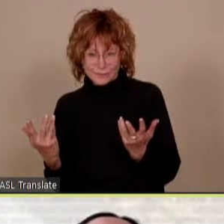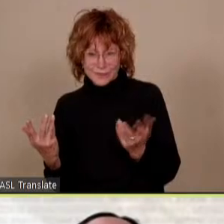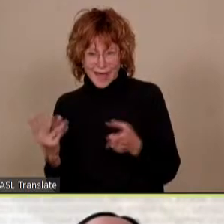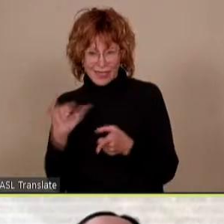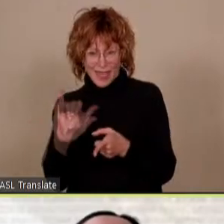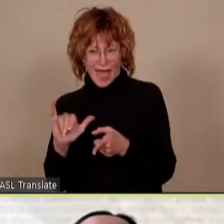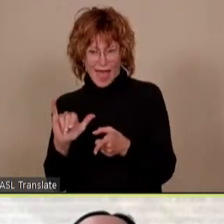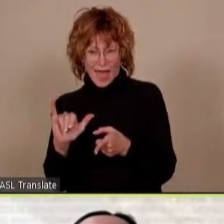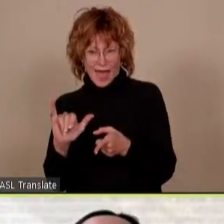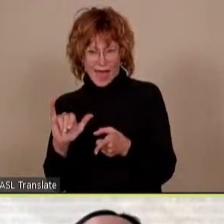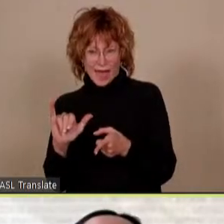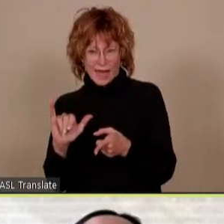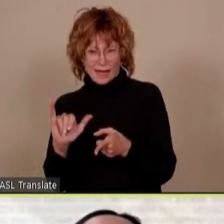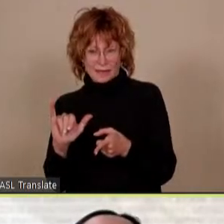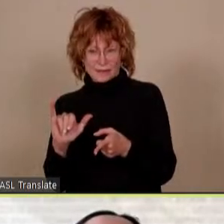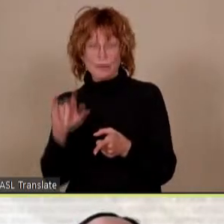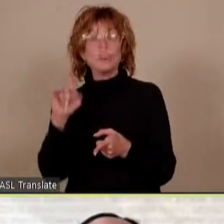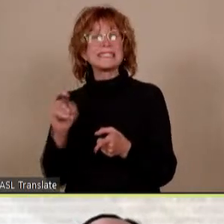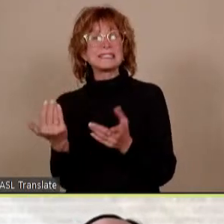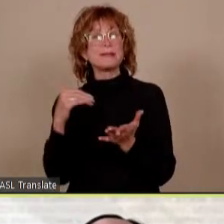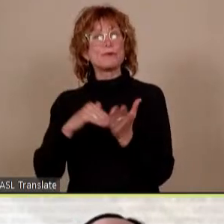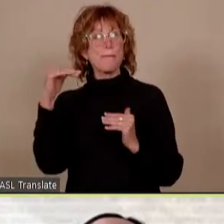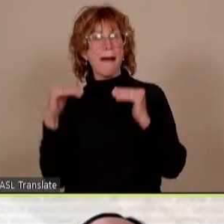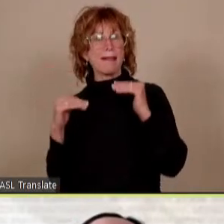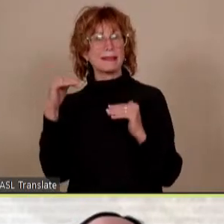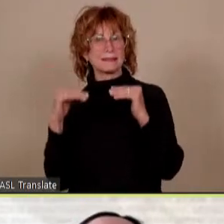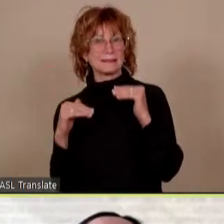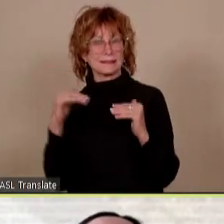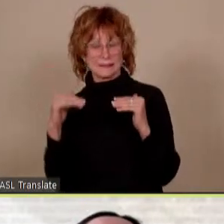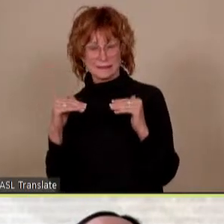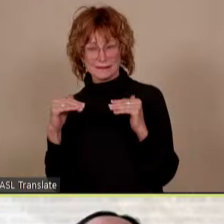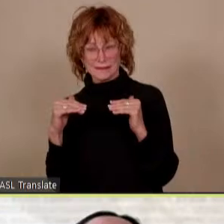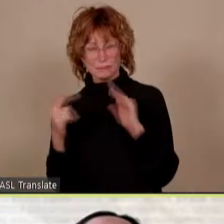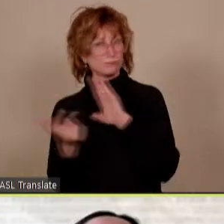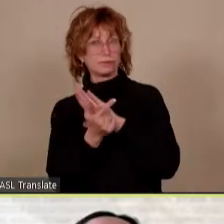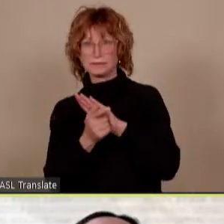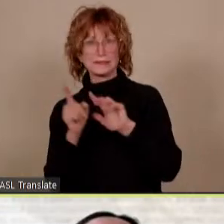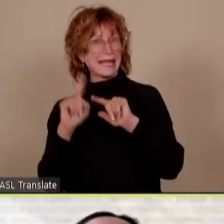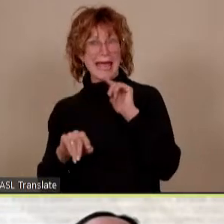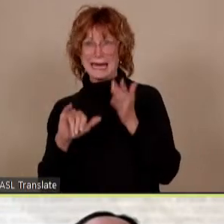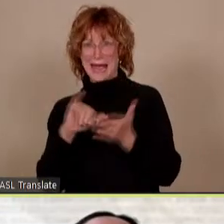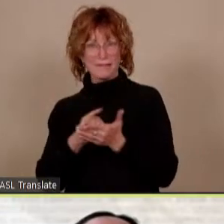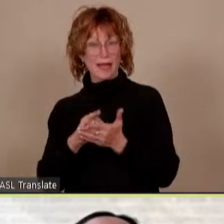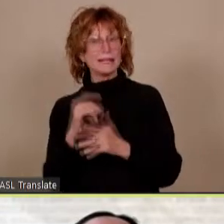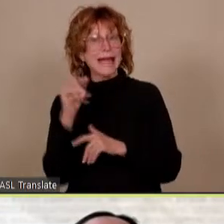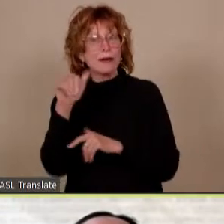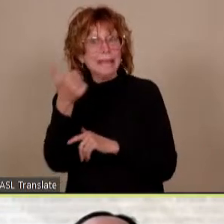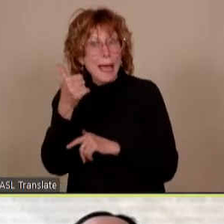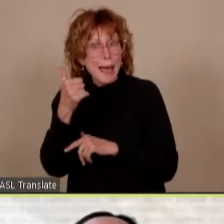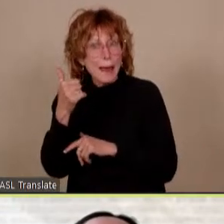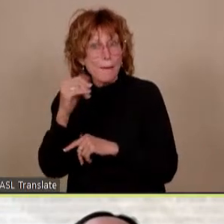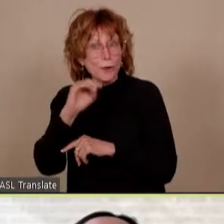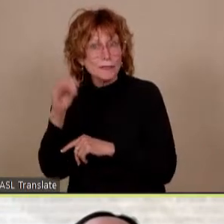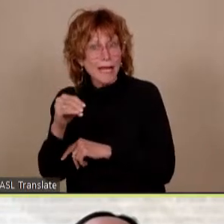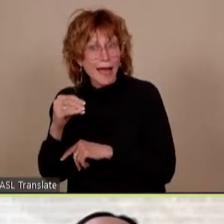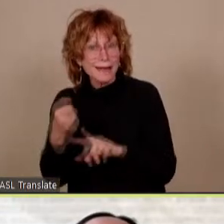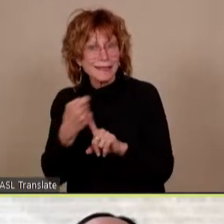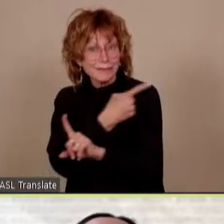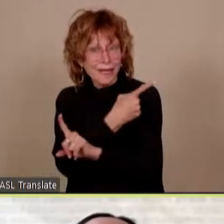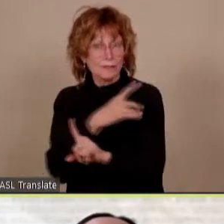it needs to be rebalanced. It's impermissible to have a percentage deviation above 10% for any of the